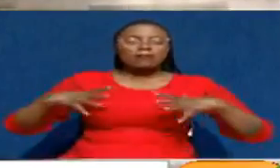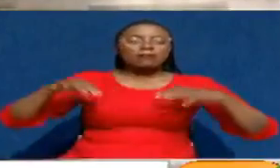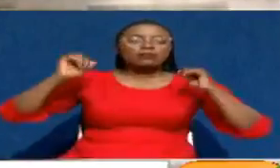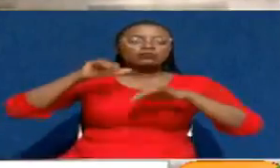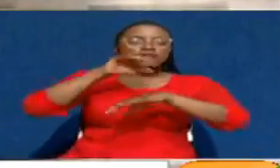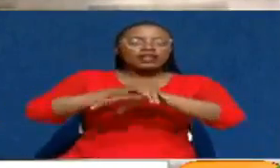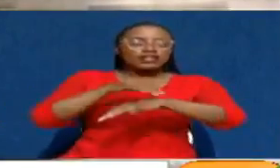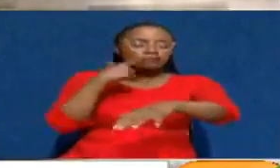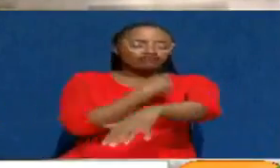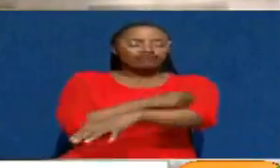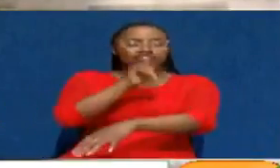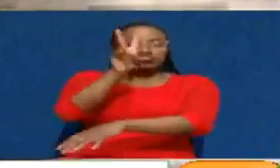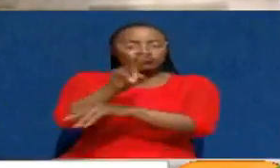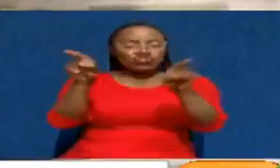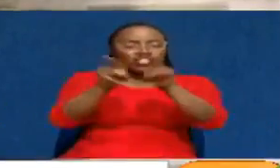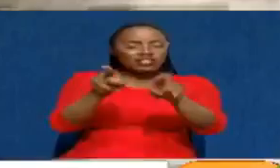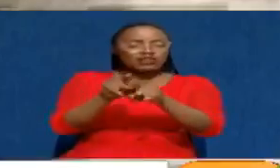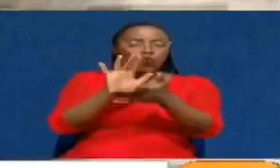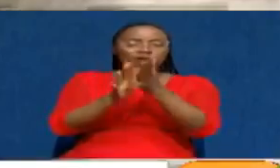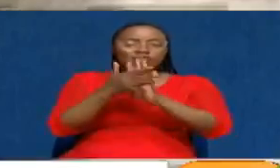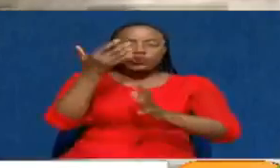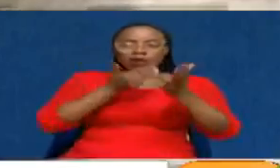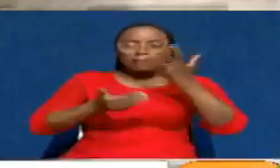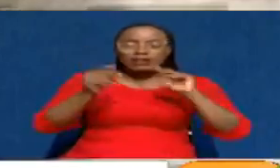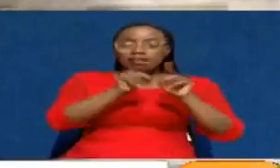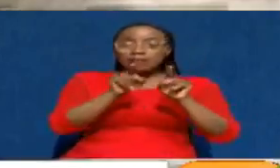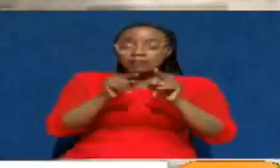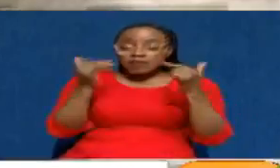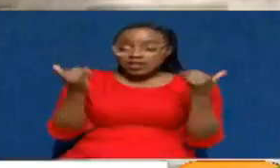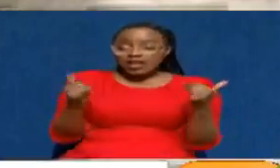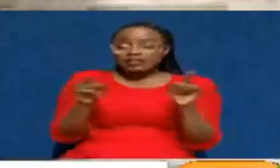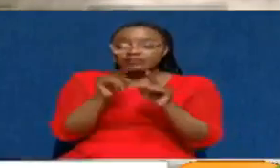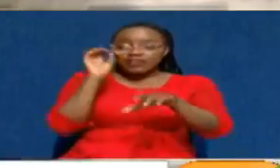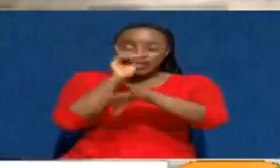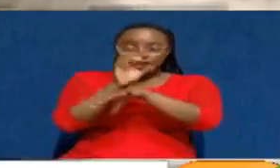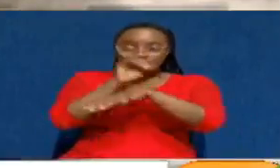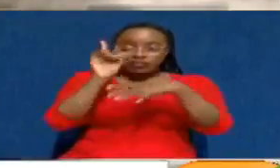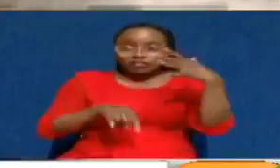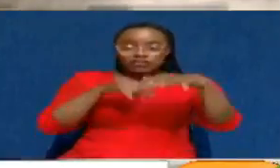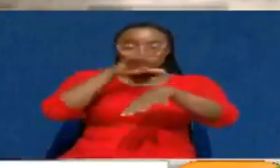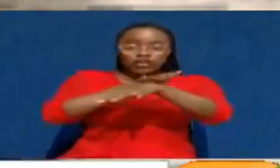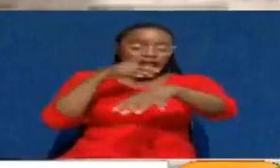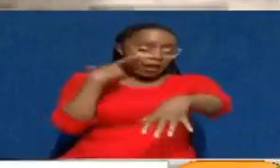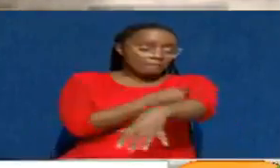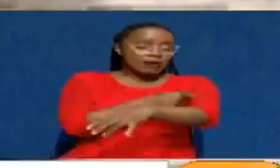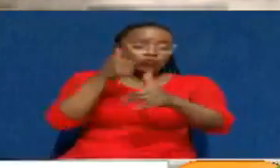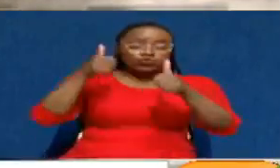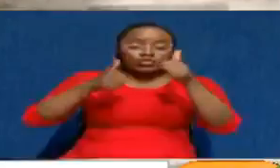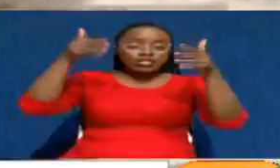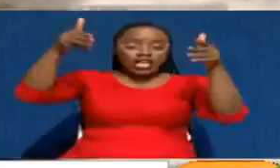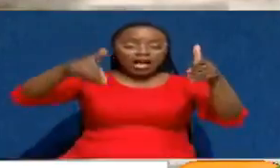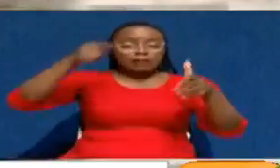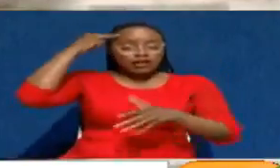the same vaccine, 2 doses of the same vaccine without mixing. So at this point, the advice would be get the vaccine that's available to